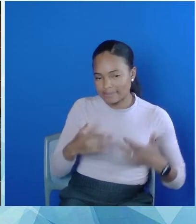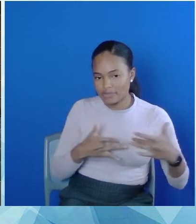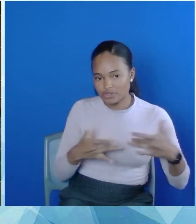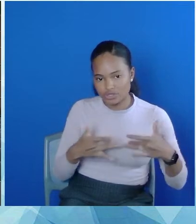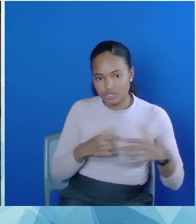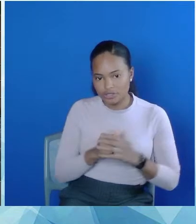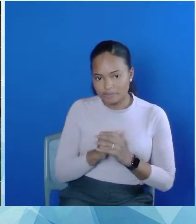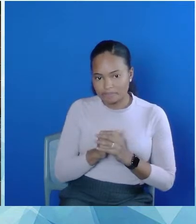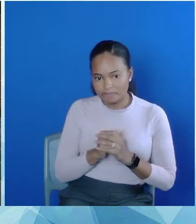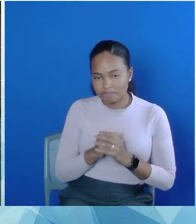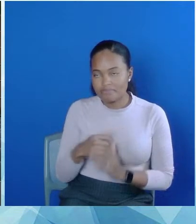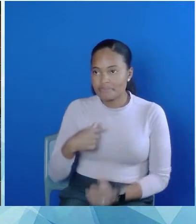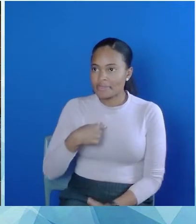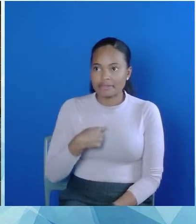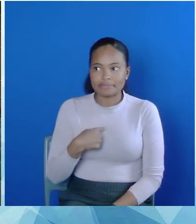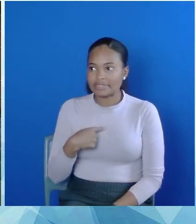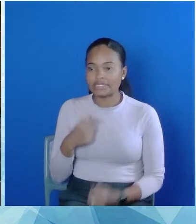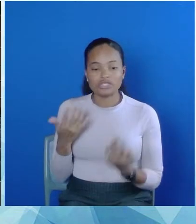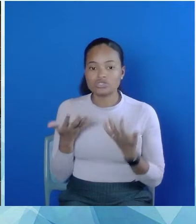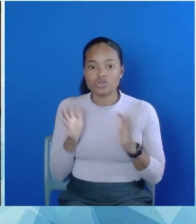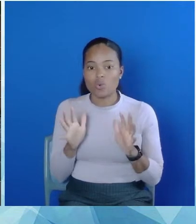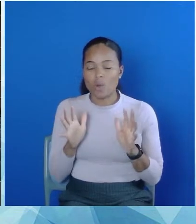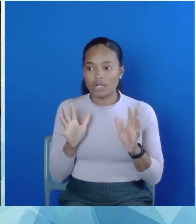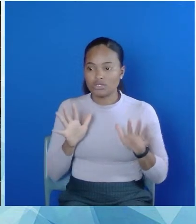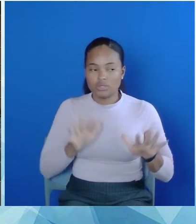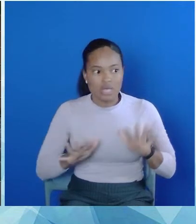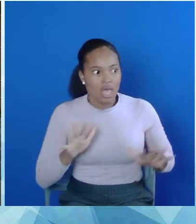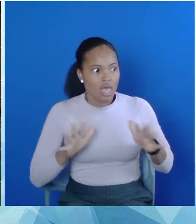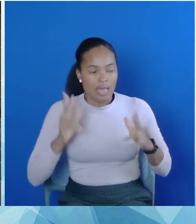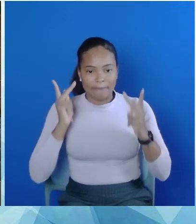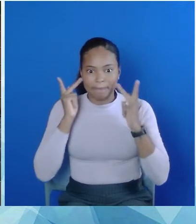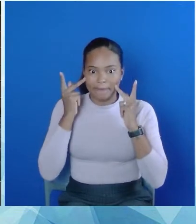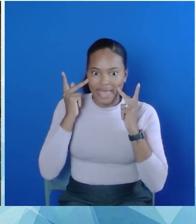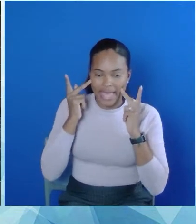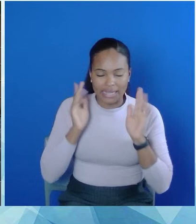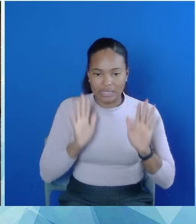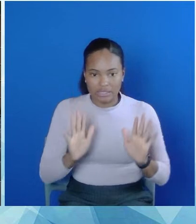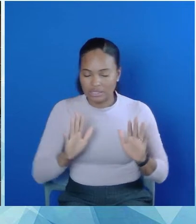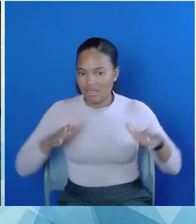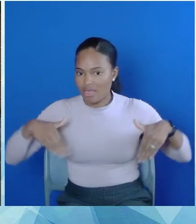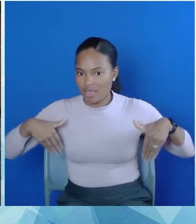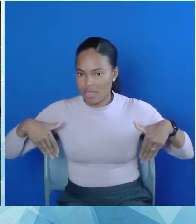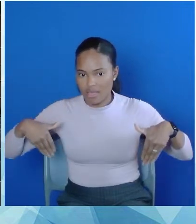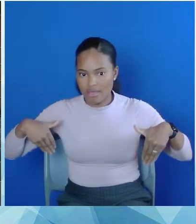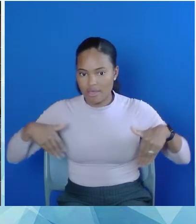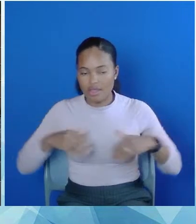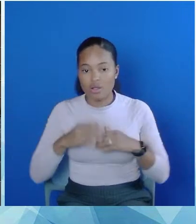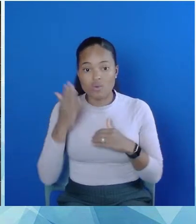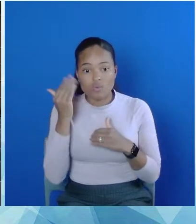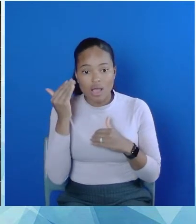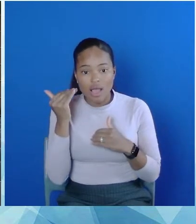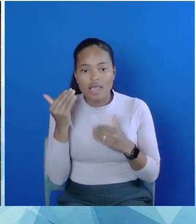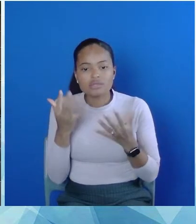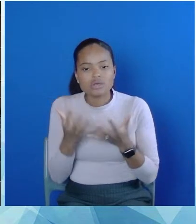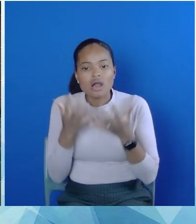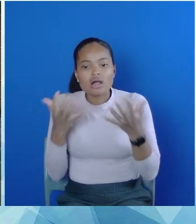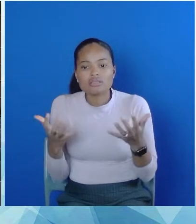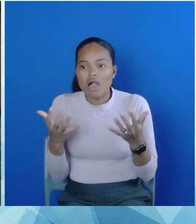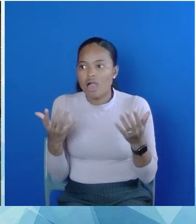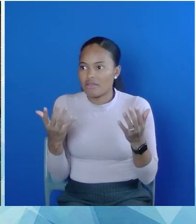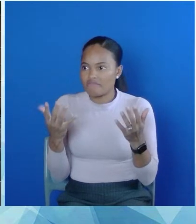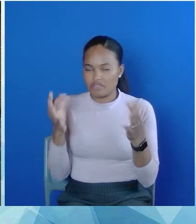I do not want to panic as of yet because there's just still a lot of